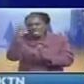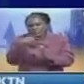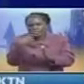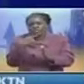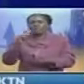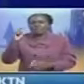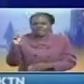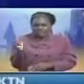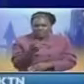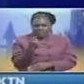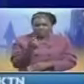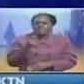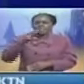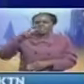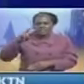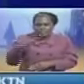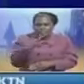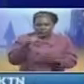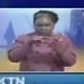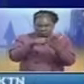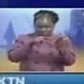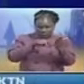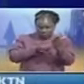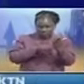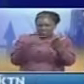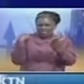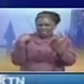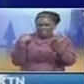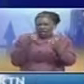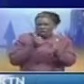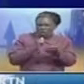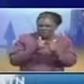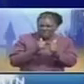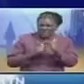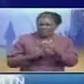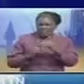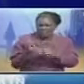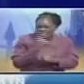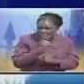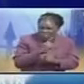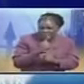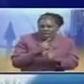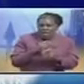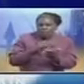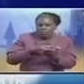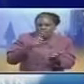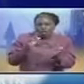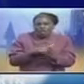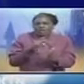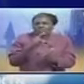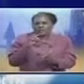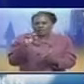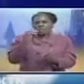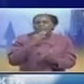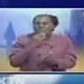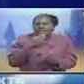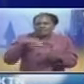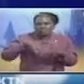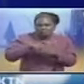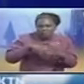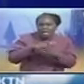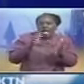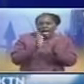In football, the fight for the second slot in the Kenyan Premier League is getting more competitive. There's more or less a two-horse race between Sofapaka and AFC Leopards.